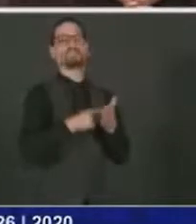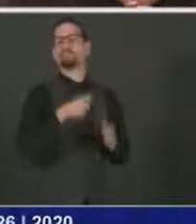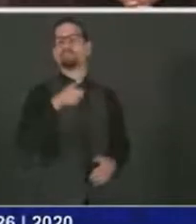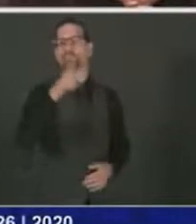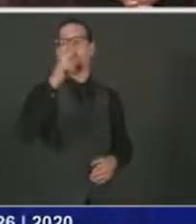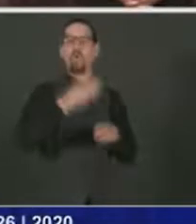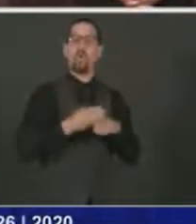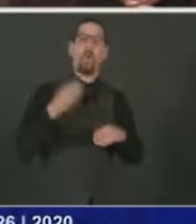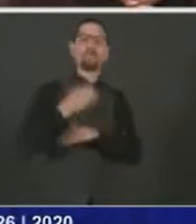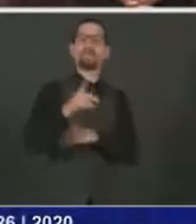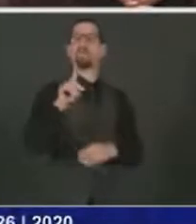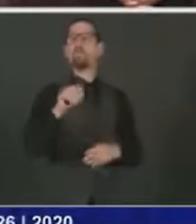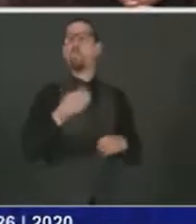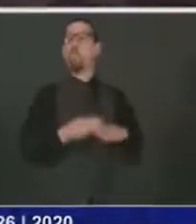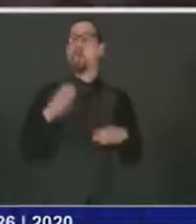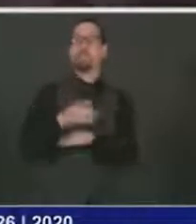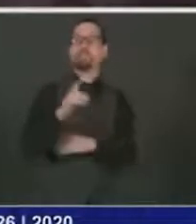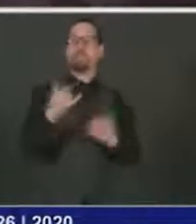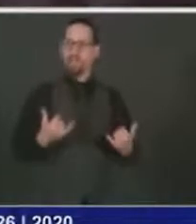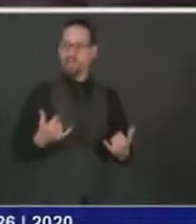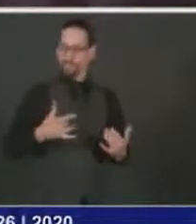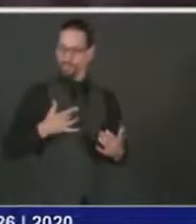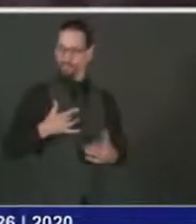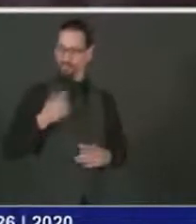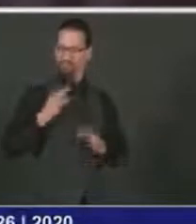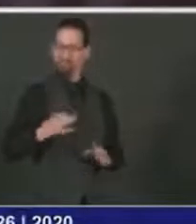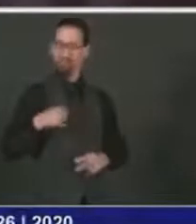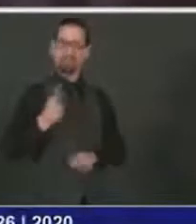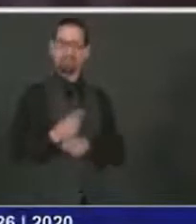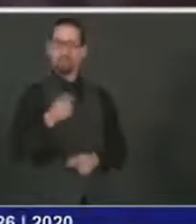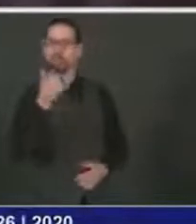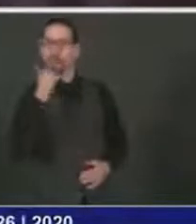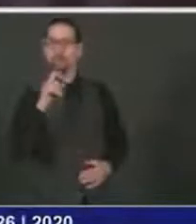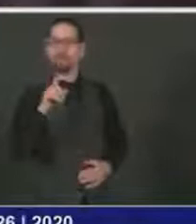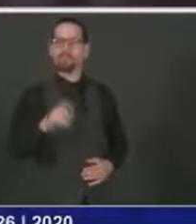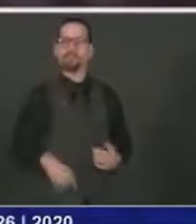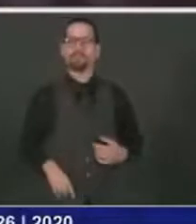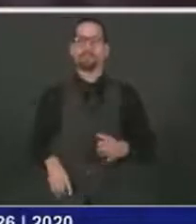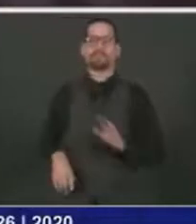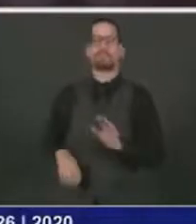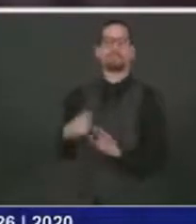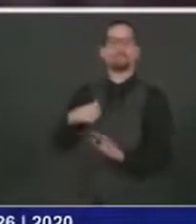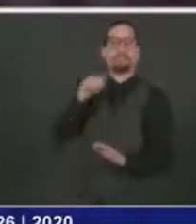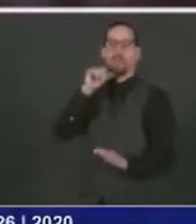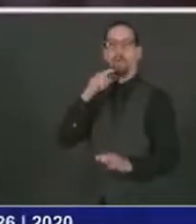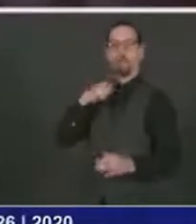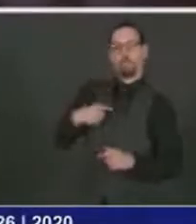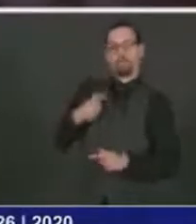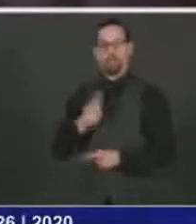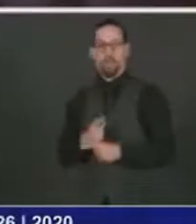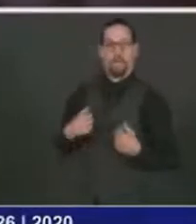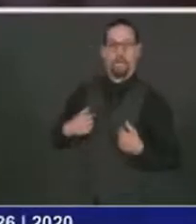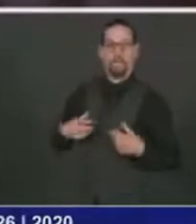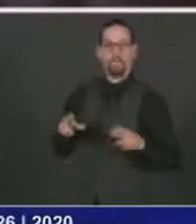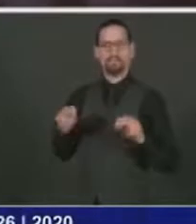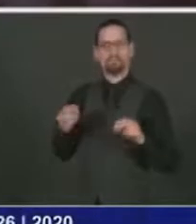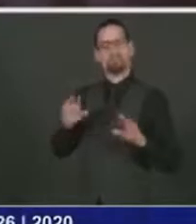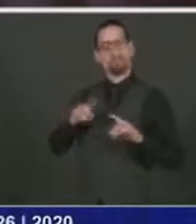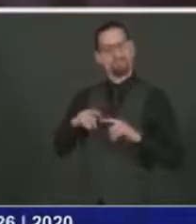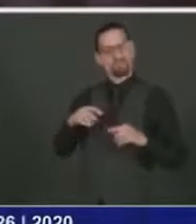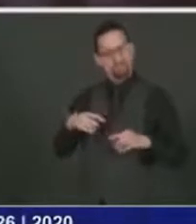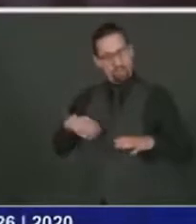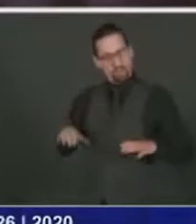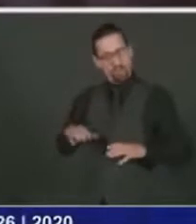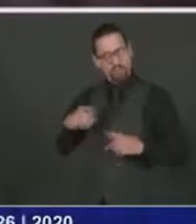basically says to them, I'm right and you're wrong? Well, I wouldn't say it that way, but I would say what we're doing is working.